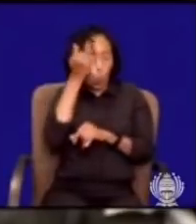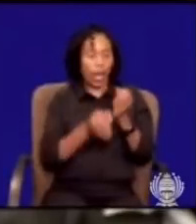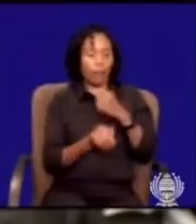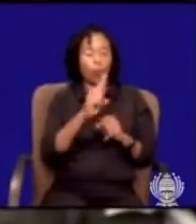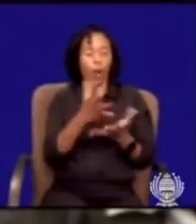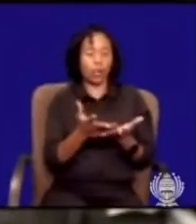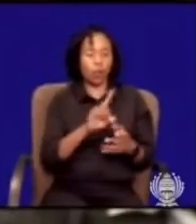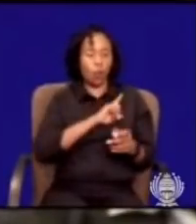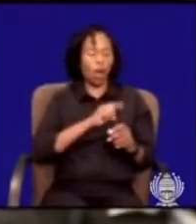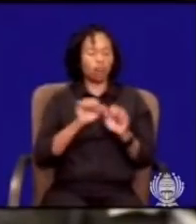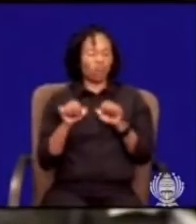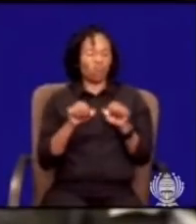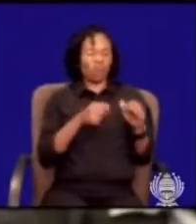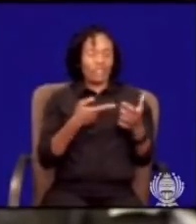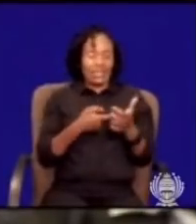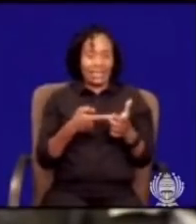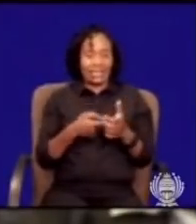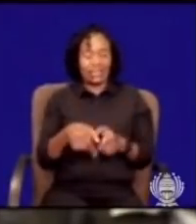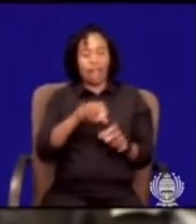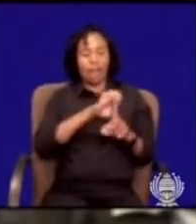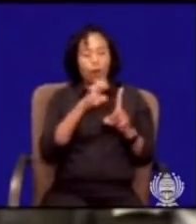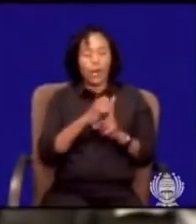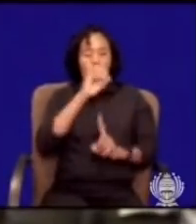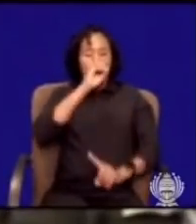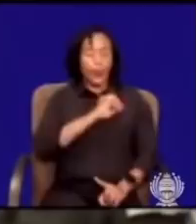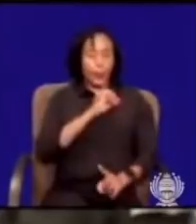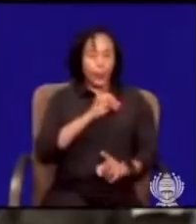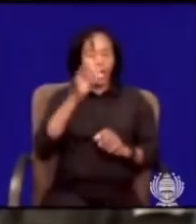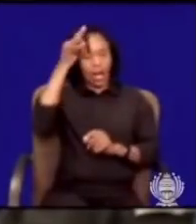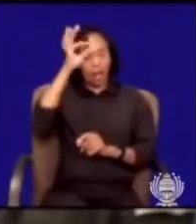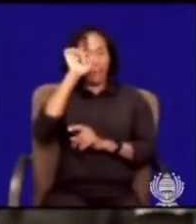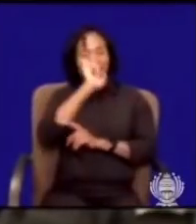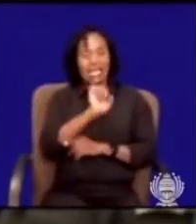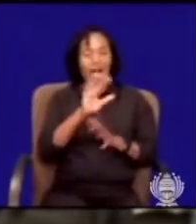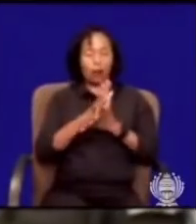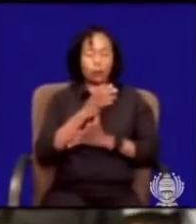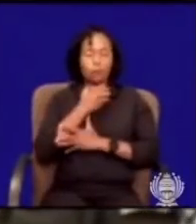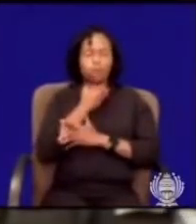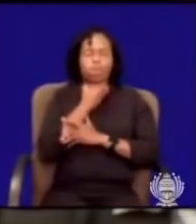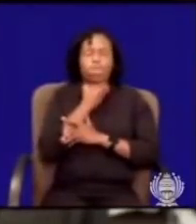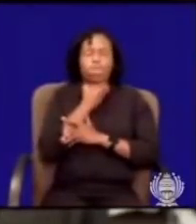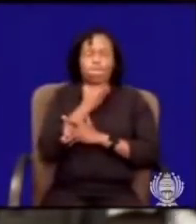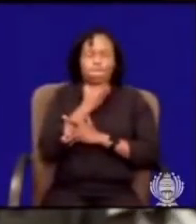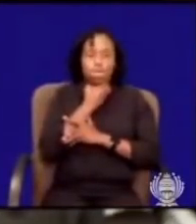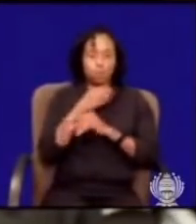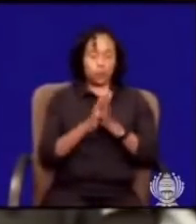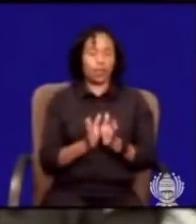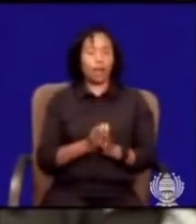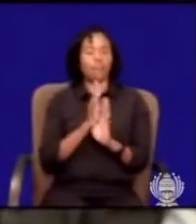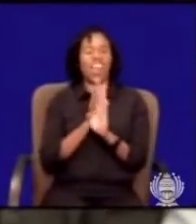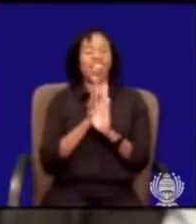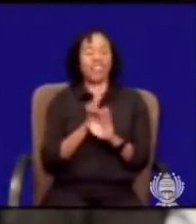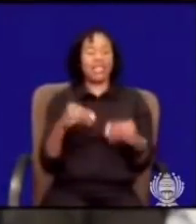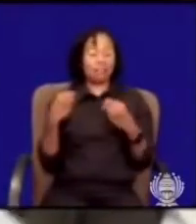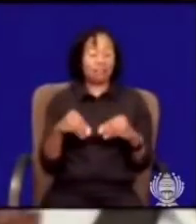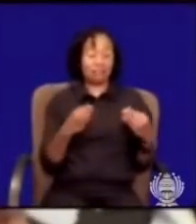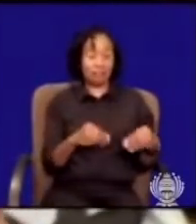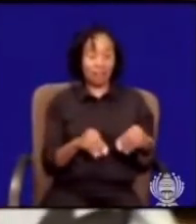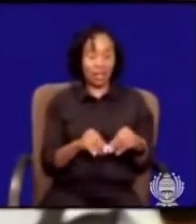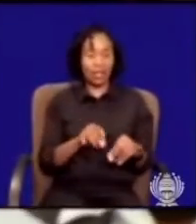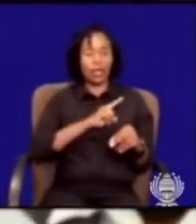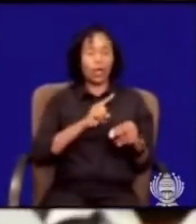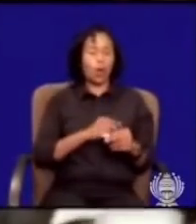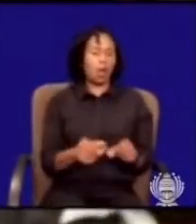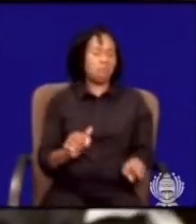the unleashing of dynamism, your government is strangling private enterprise through inefficiency, bureaucracy, and a total lack